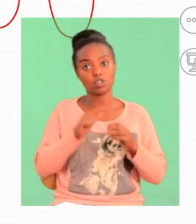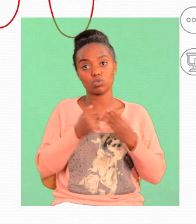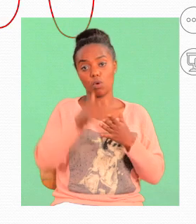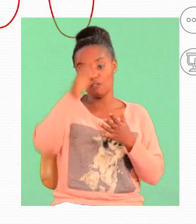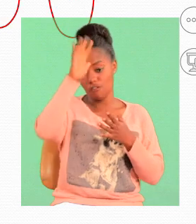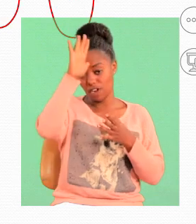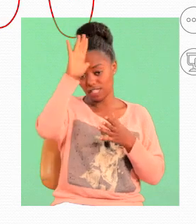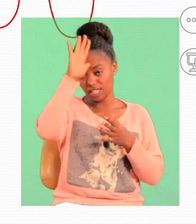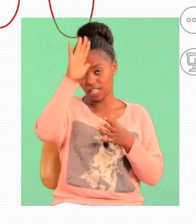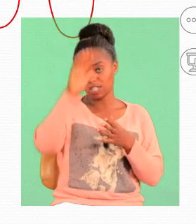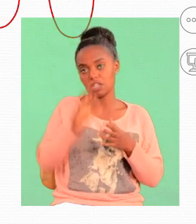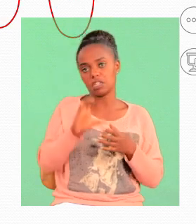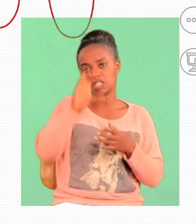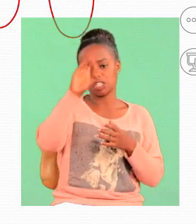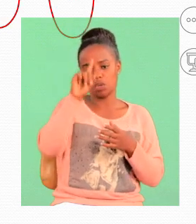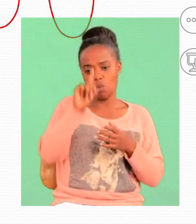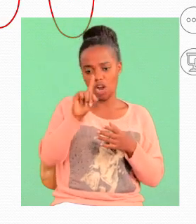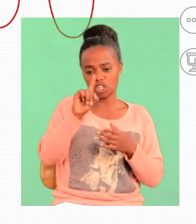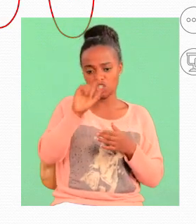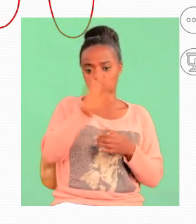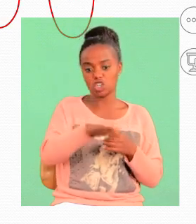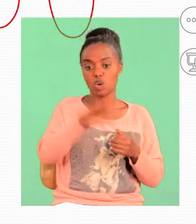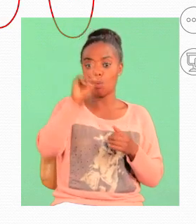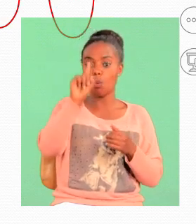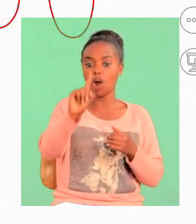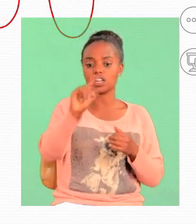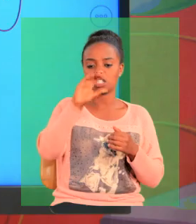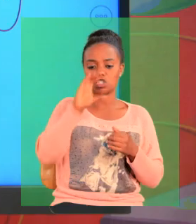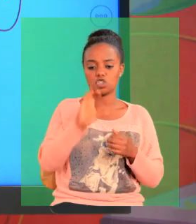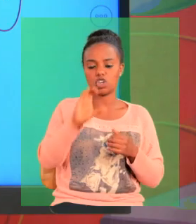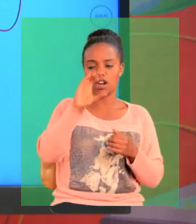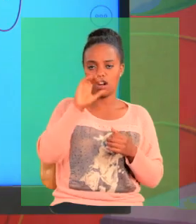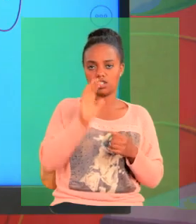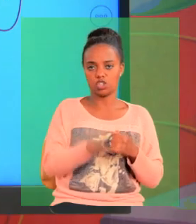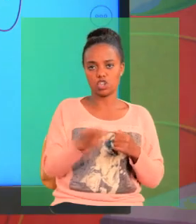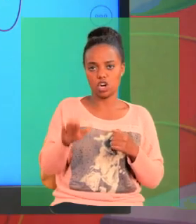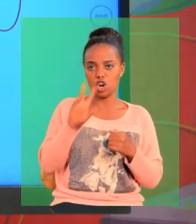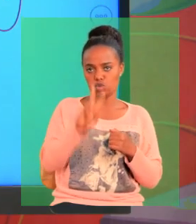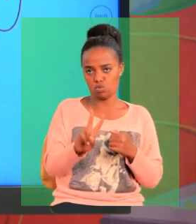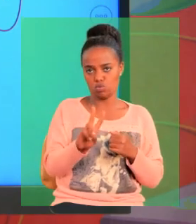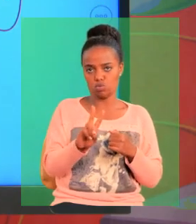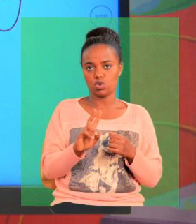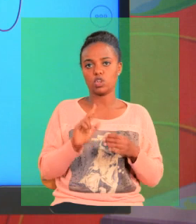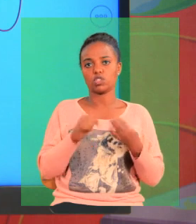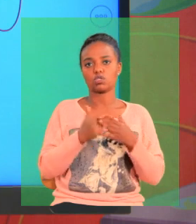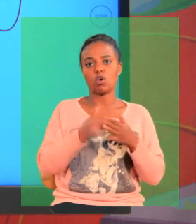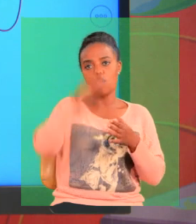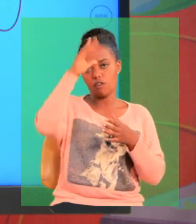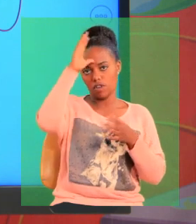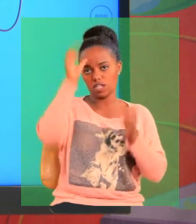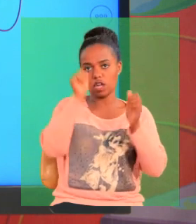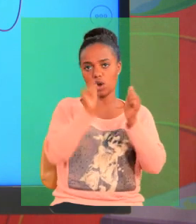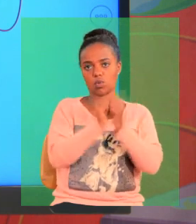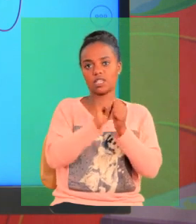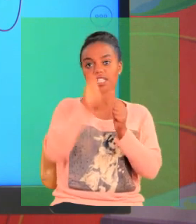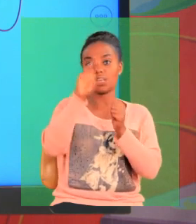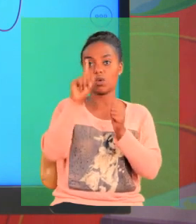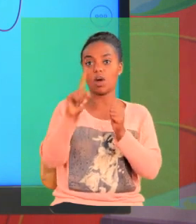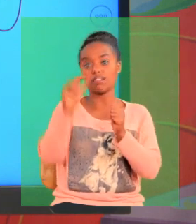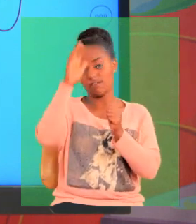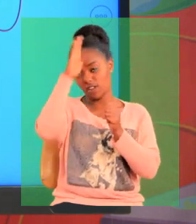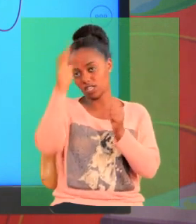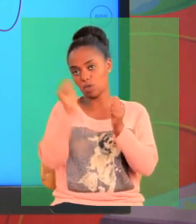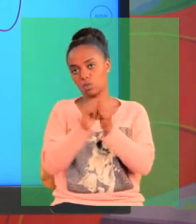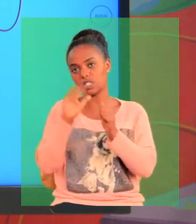will pair with different children. Therefore, father we see 1, father we see 2. The first order pair will be